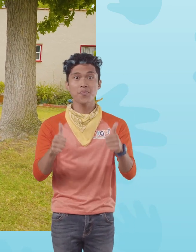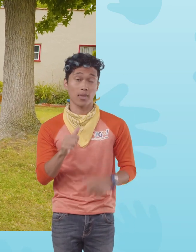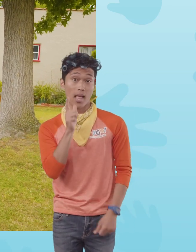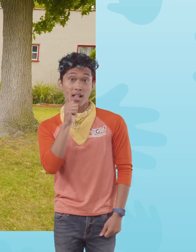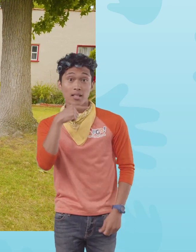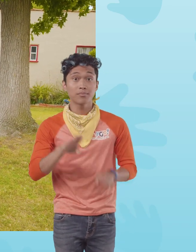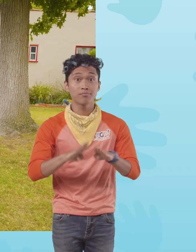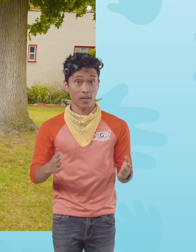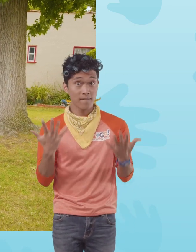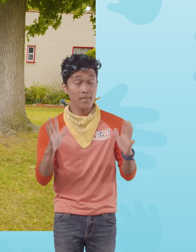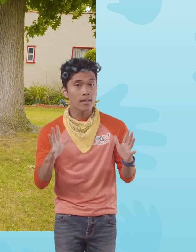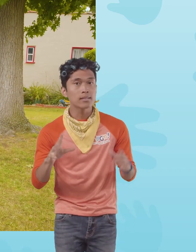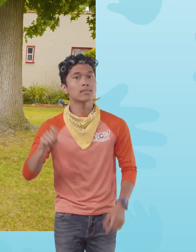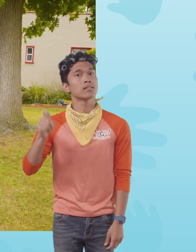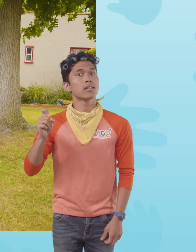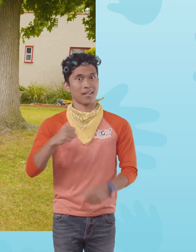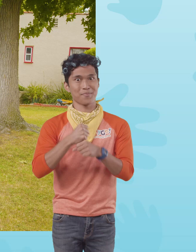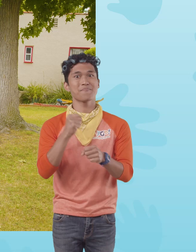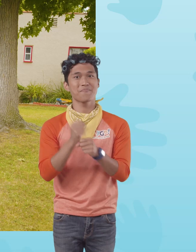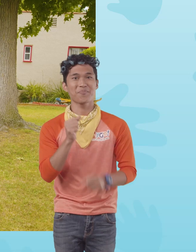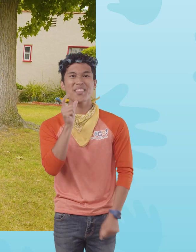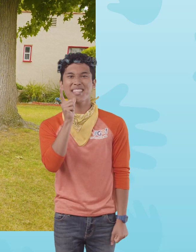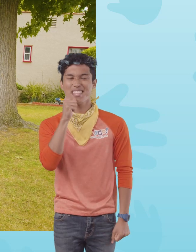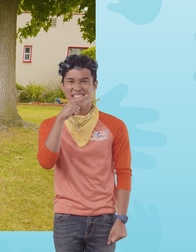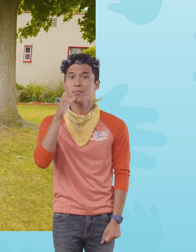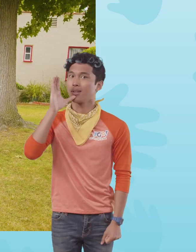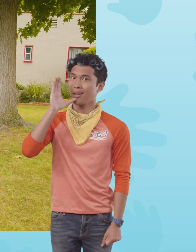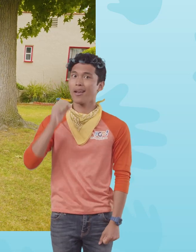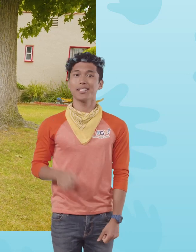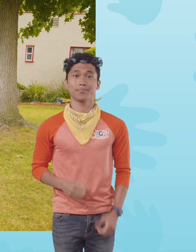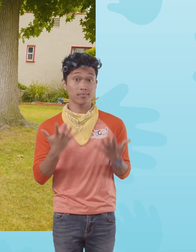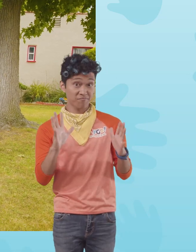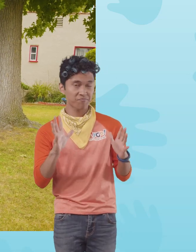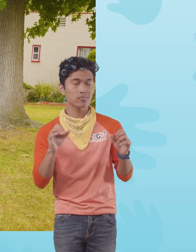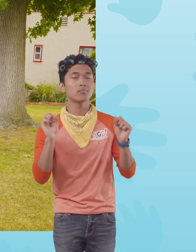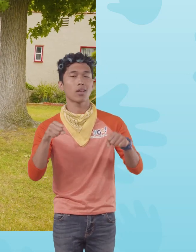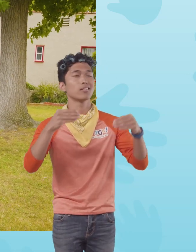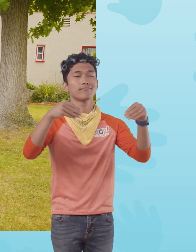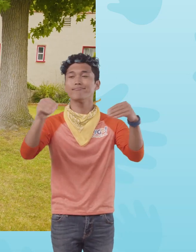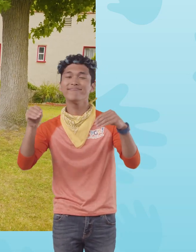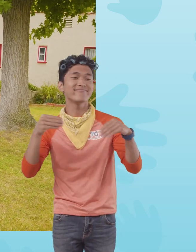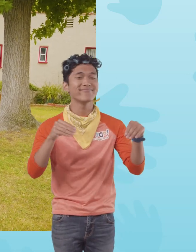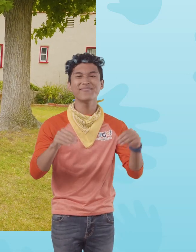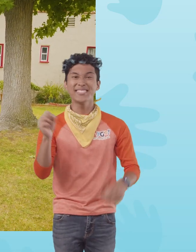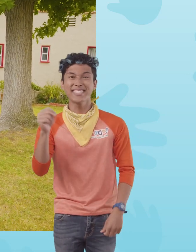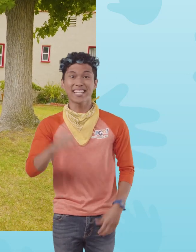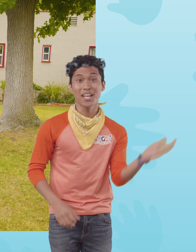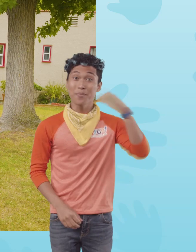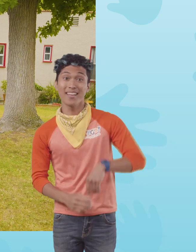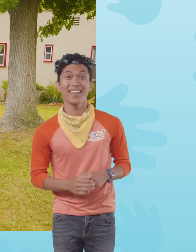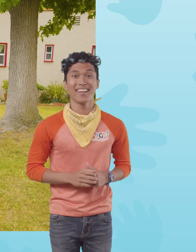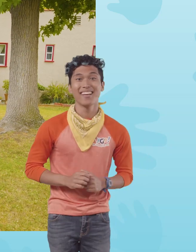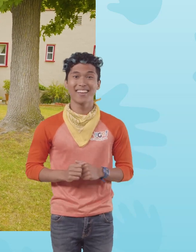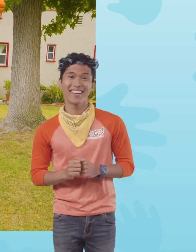the stand, now we need to make some lemonade and then we can sell it. Yeah, let's